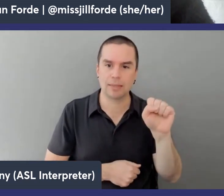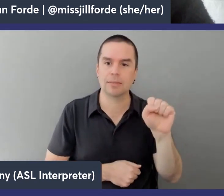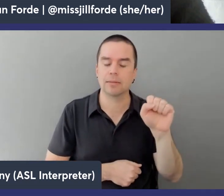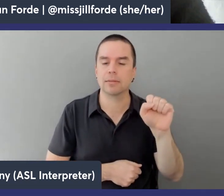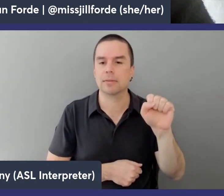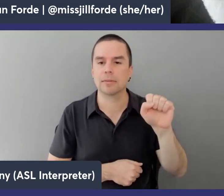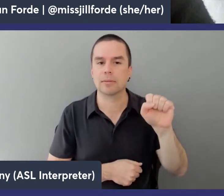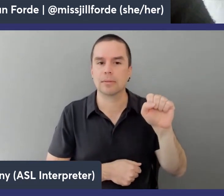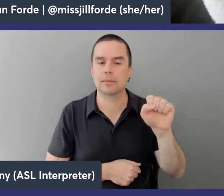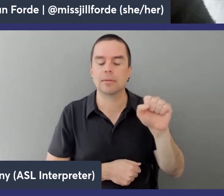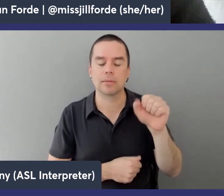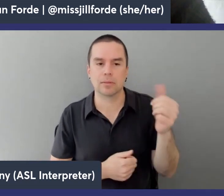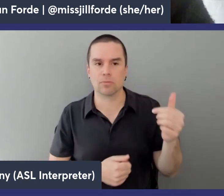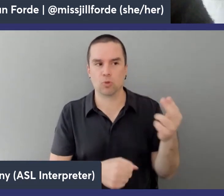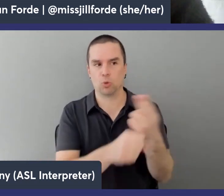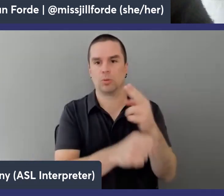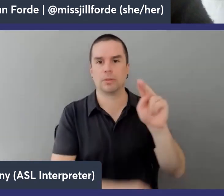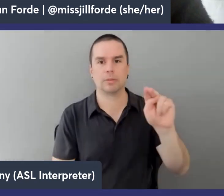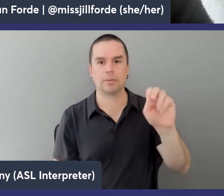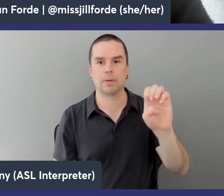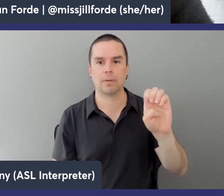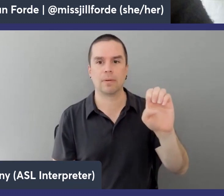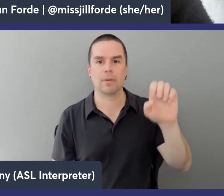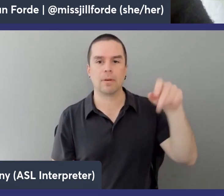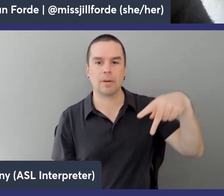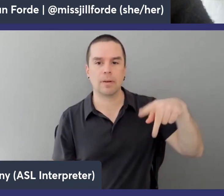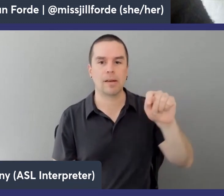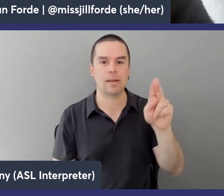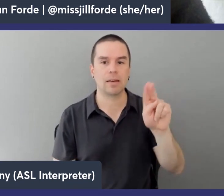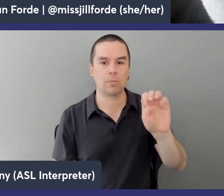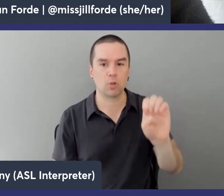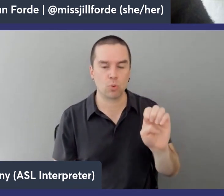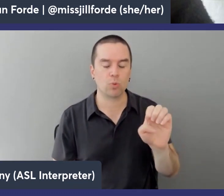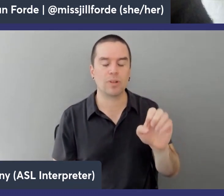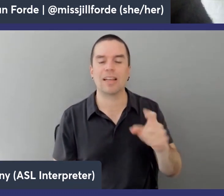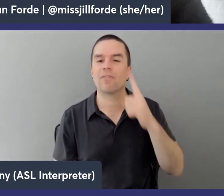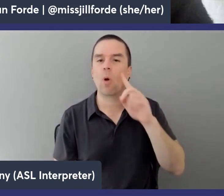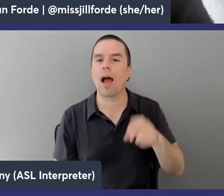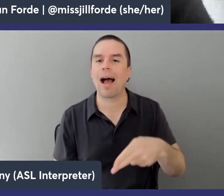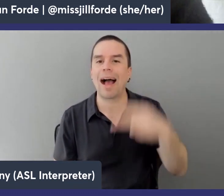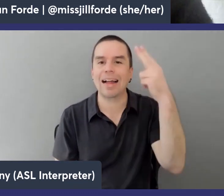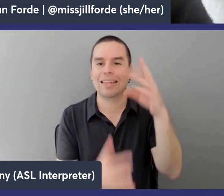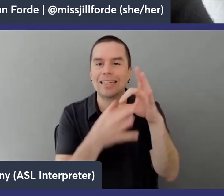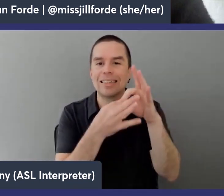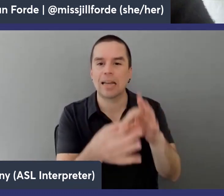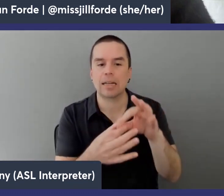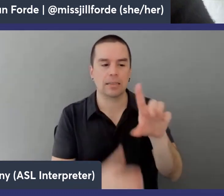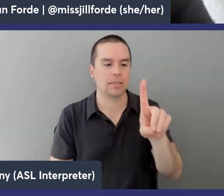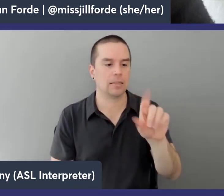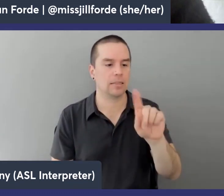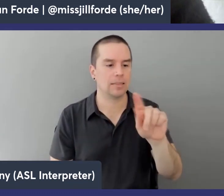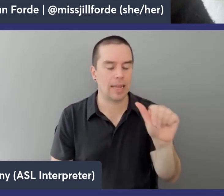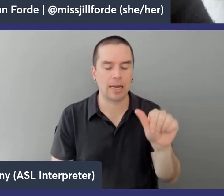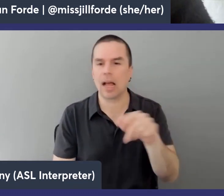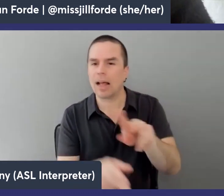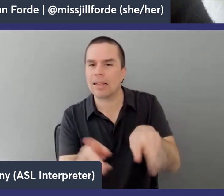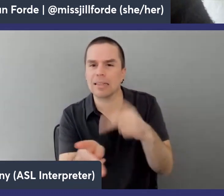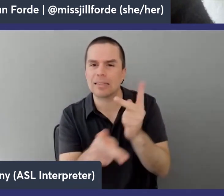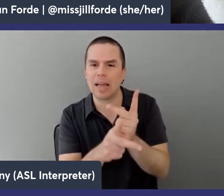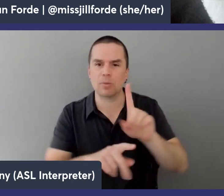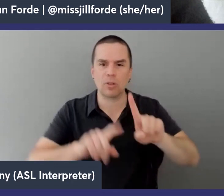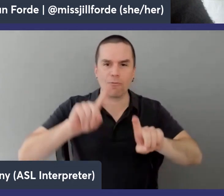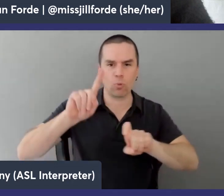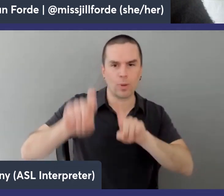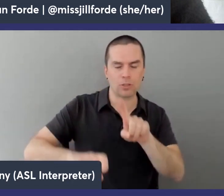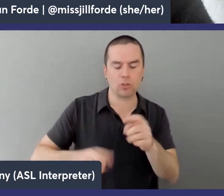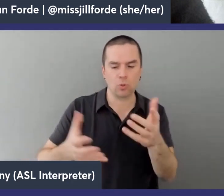is Amazon Neptune. And it's really built for dealing with highly connected data and the types of questions where you want to be able to look